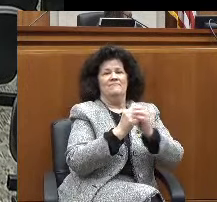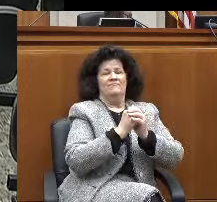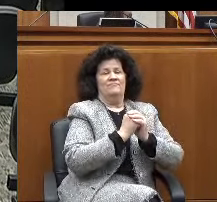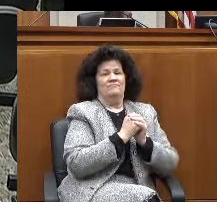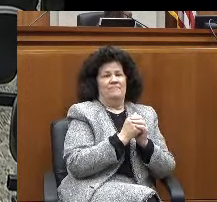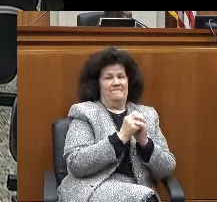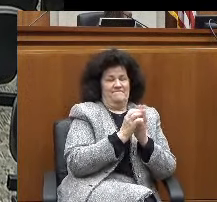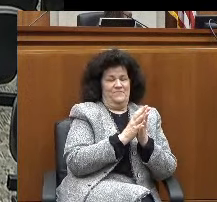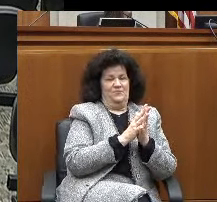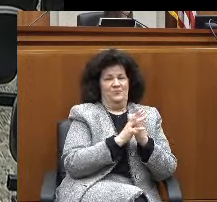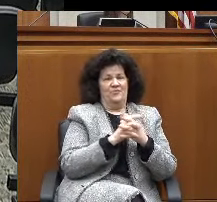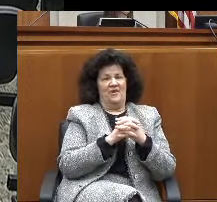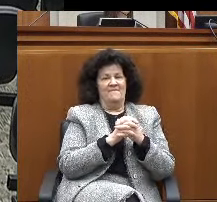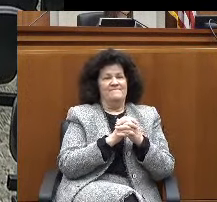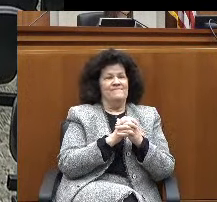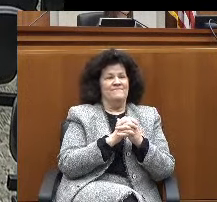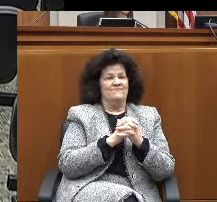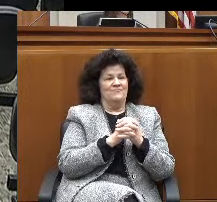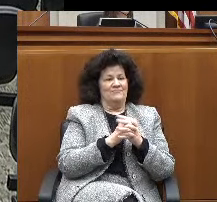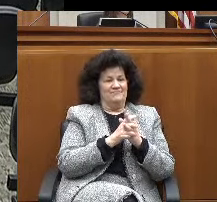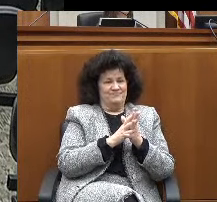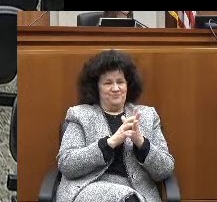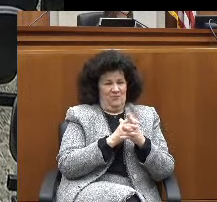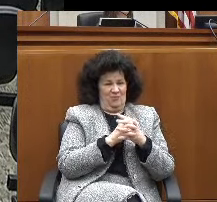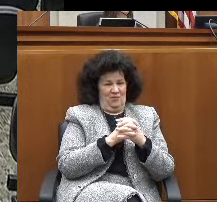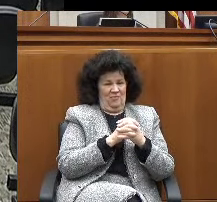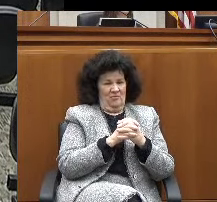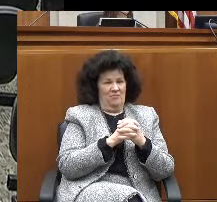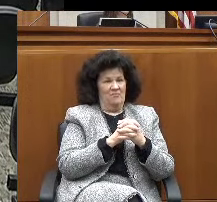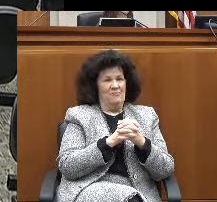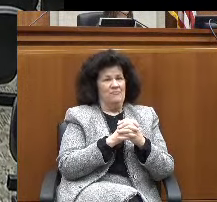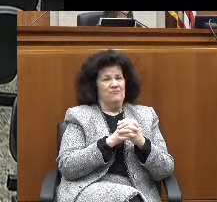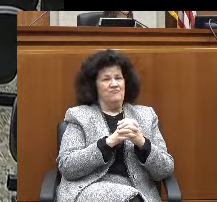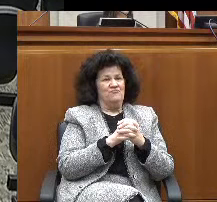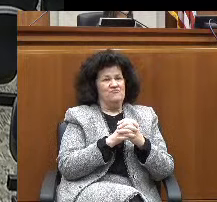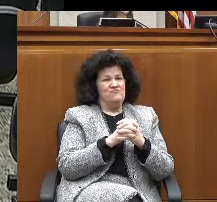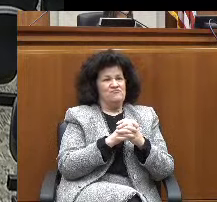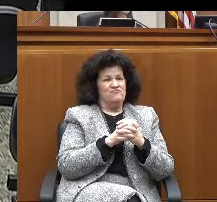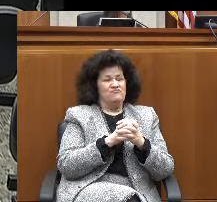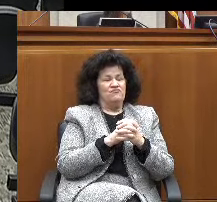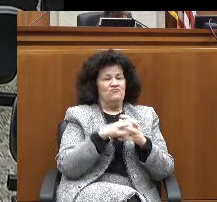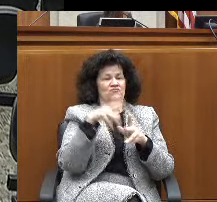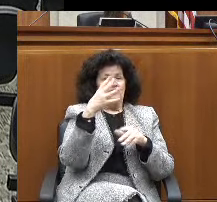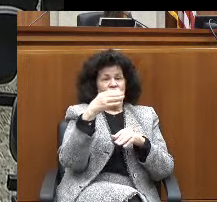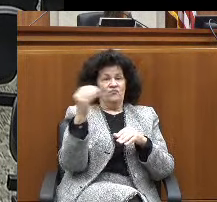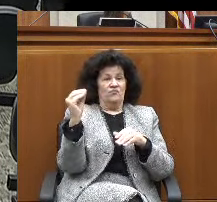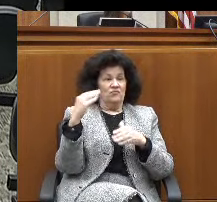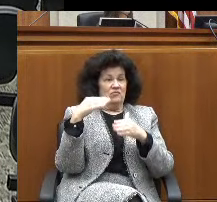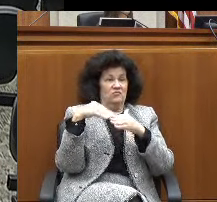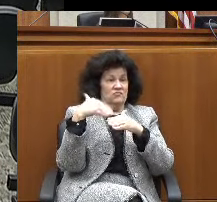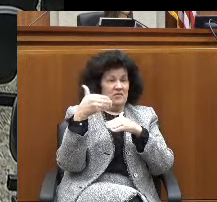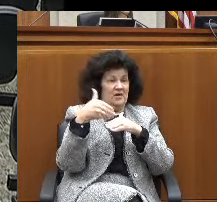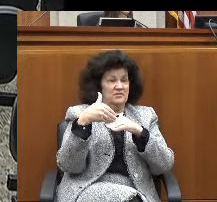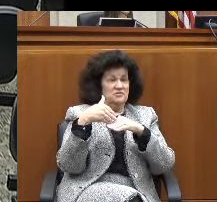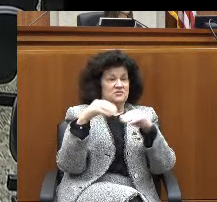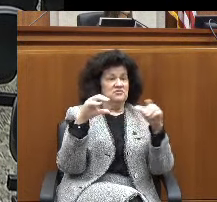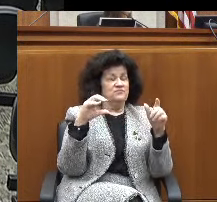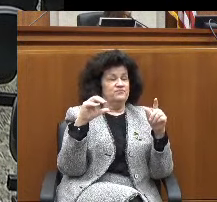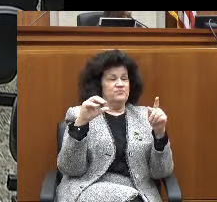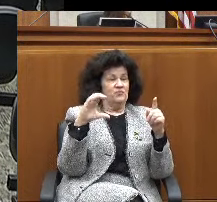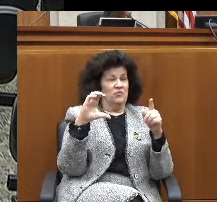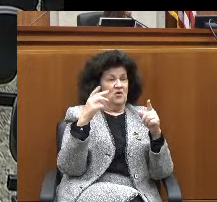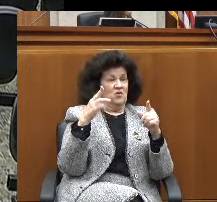health centers in schools. I'm not sure what that is, OLOL, if you can explain. And then next up is Kristen